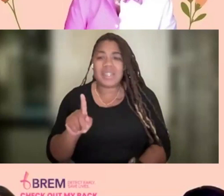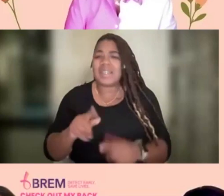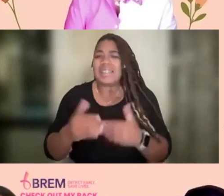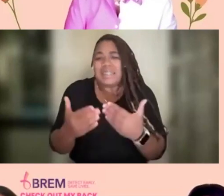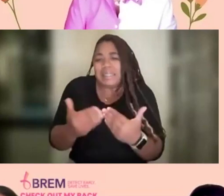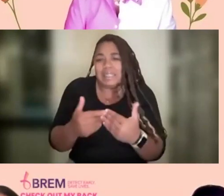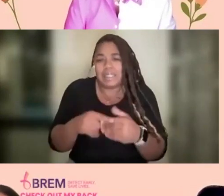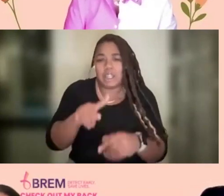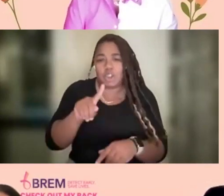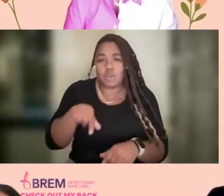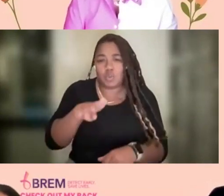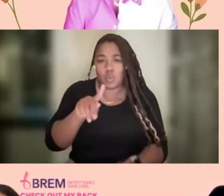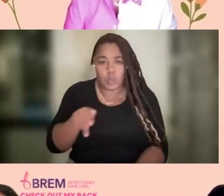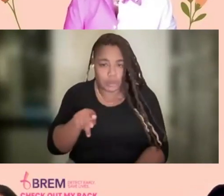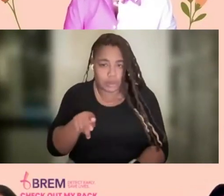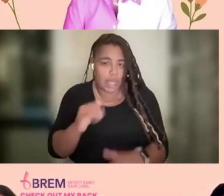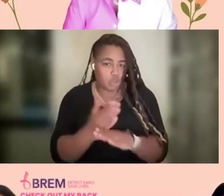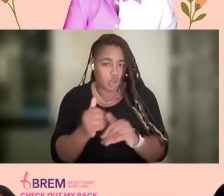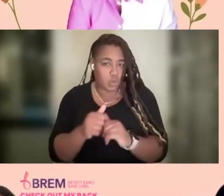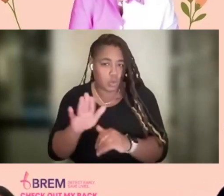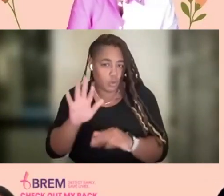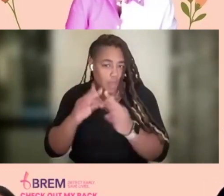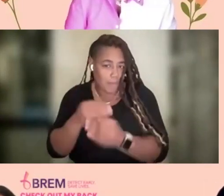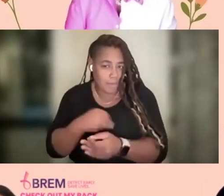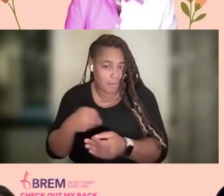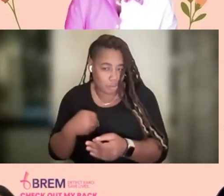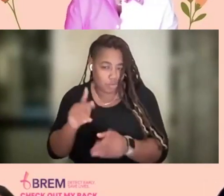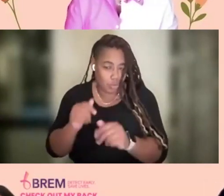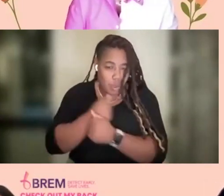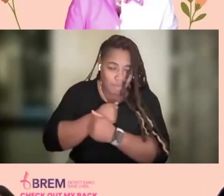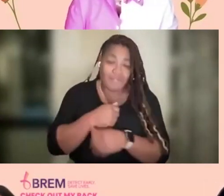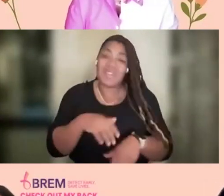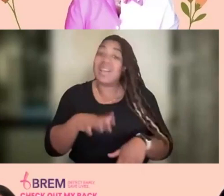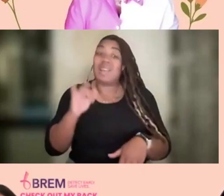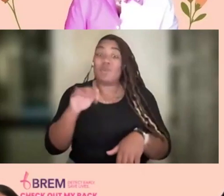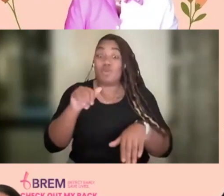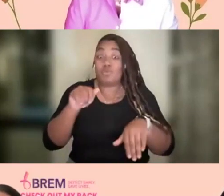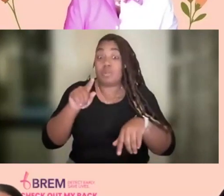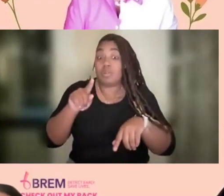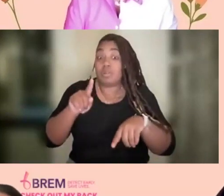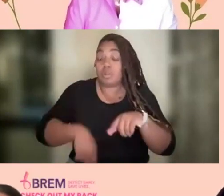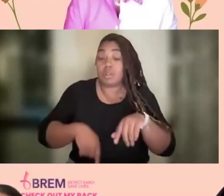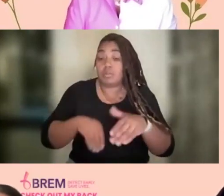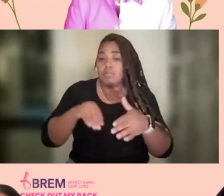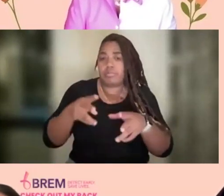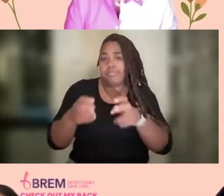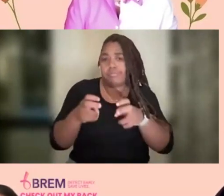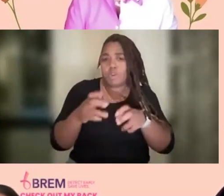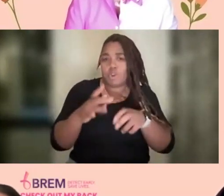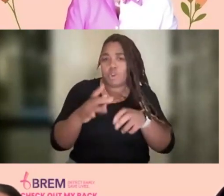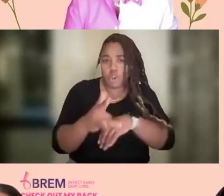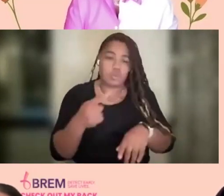it with your loved ones. And if you weren't able to grab it earlier, we could put a link in the chat, and we also go